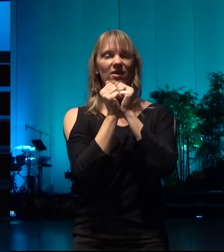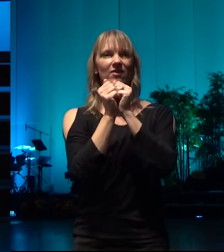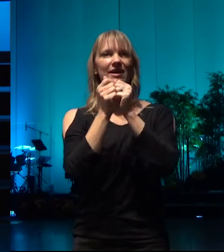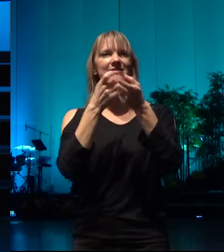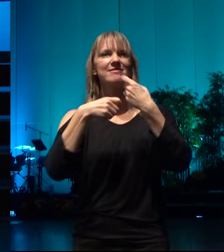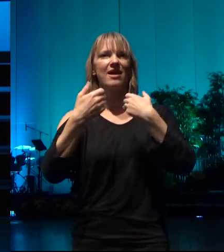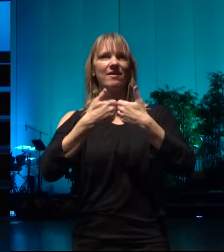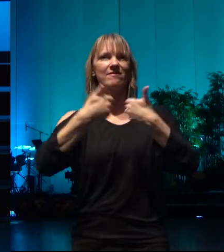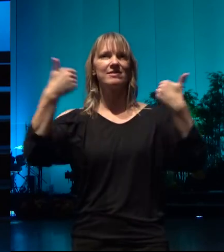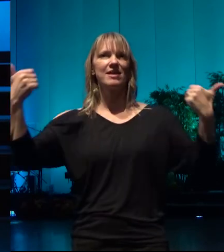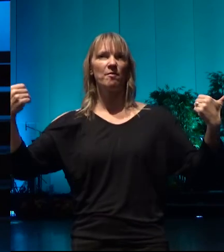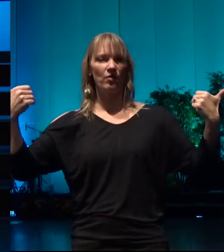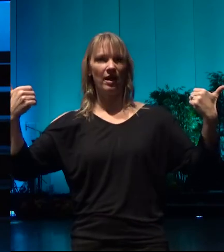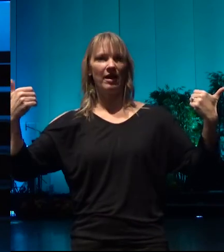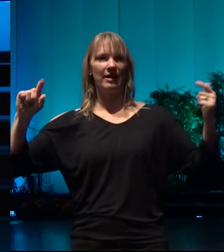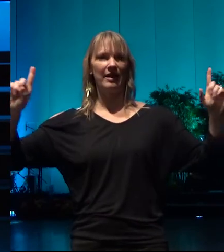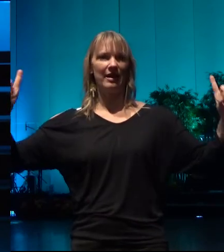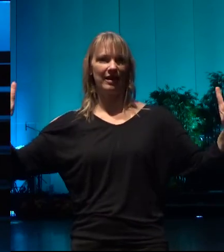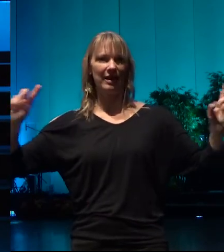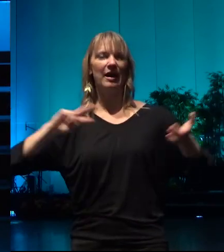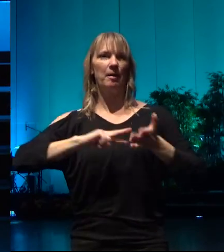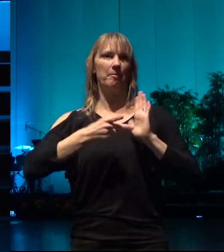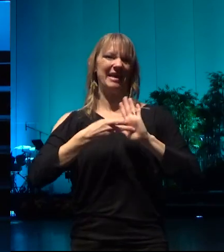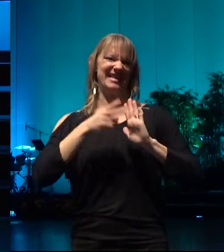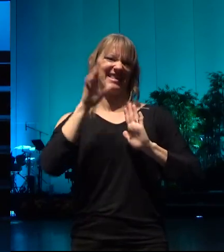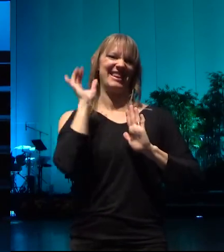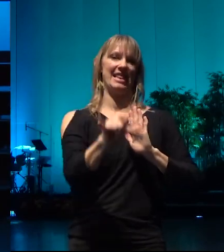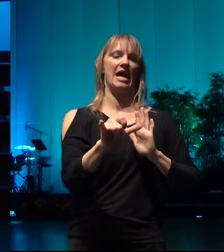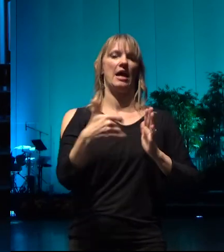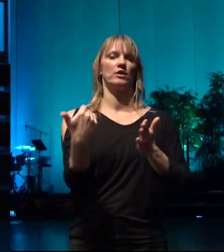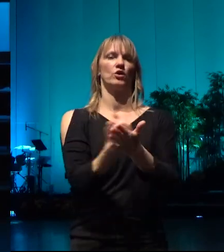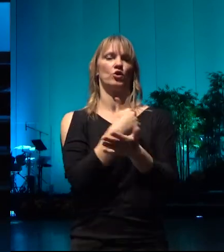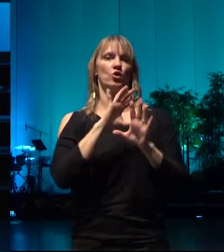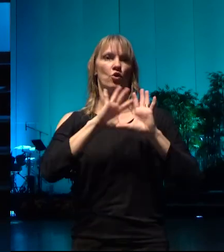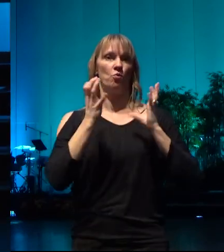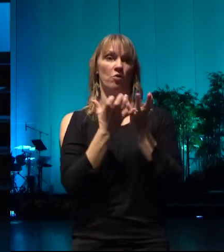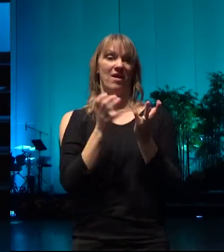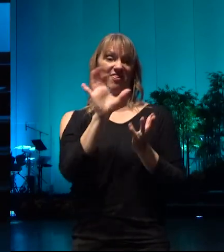into it today. In this week ahead, I'm inviting us to ask